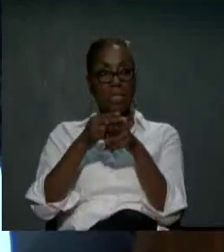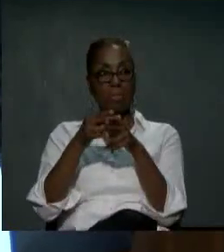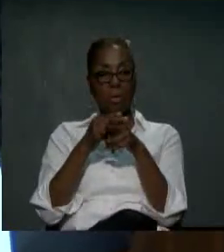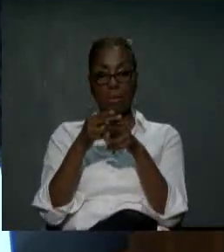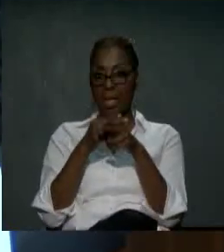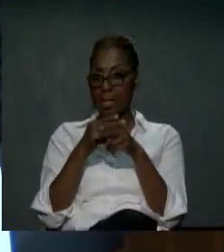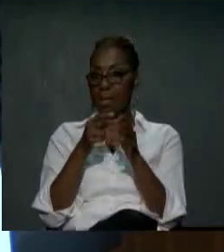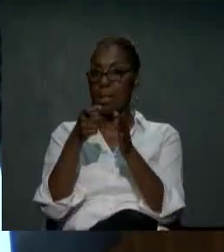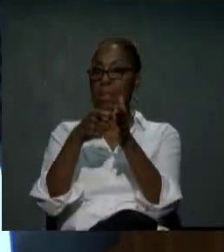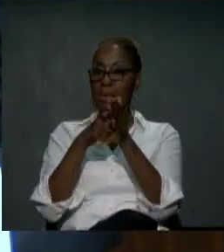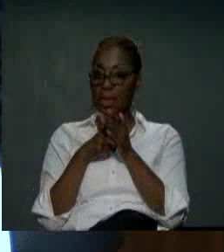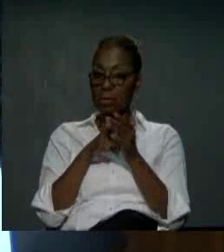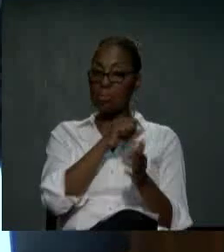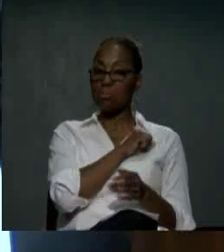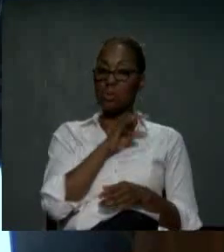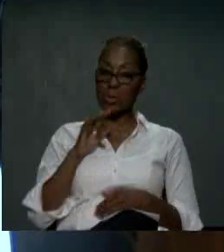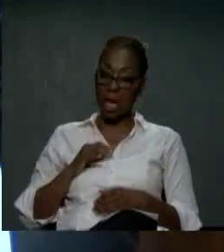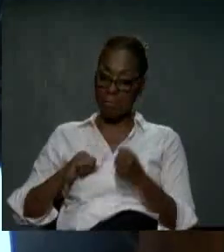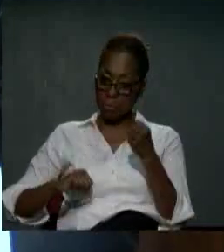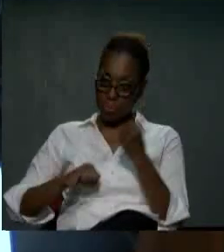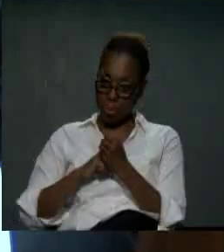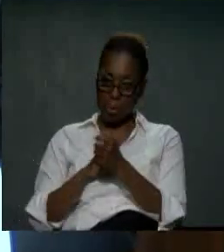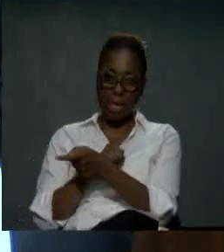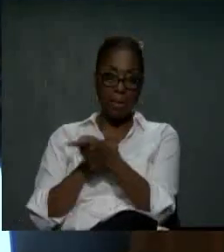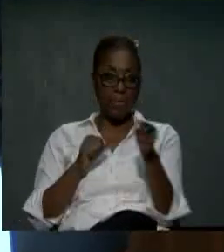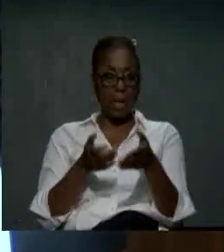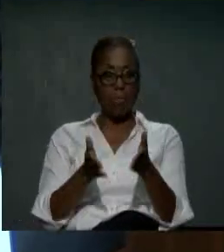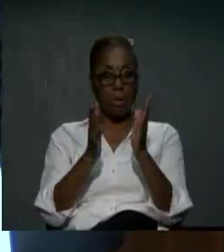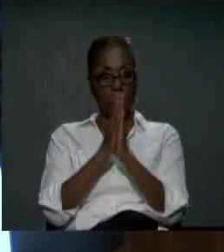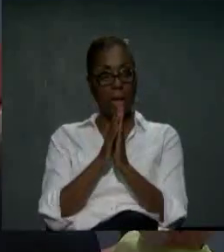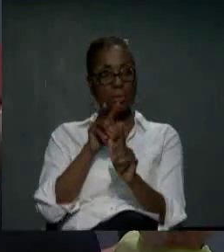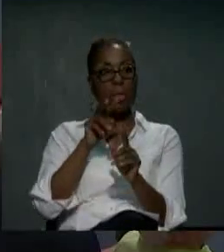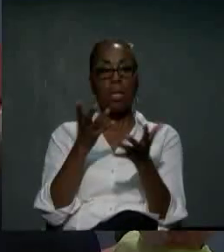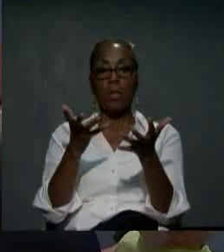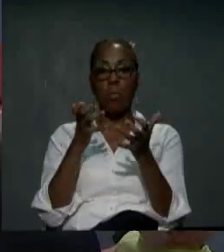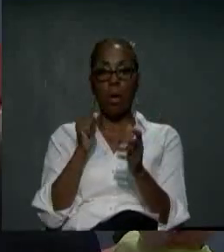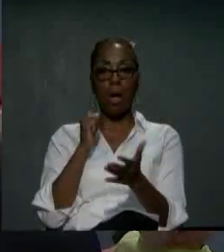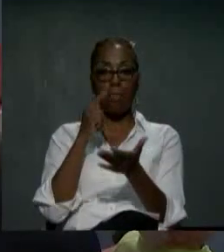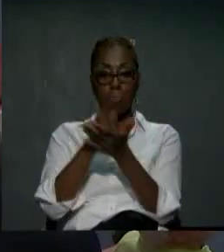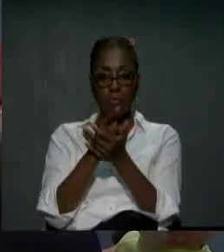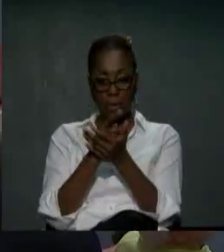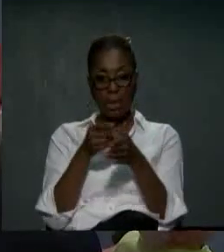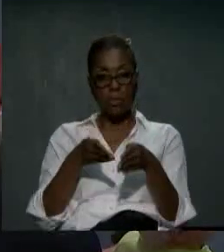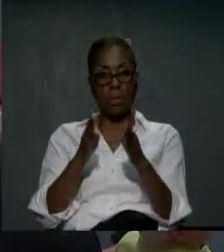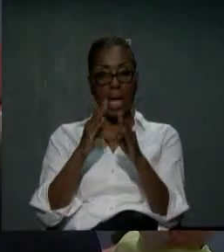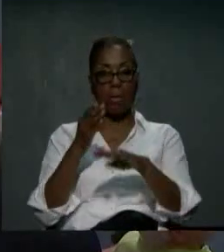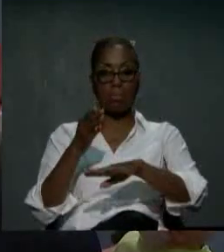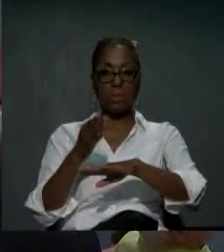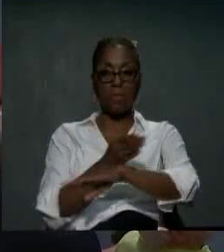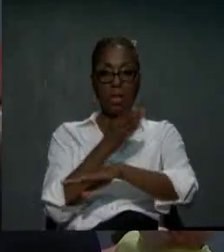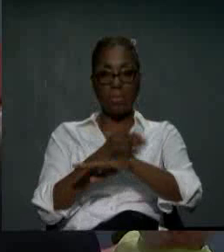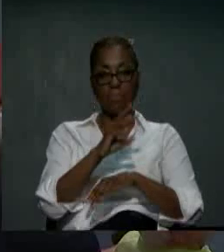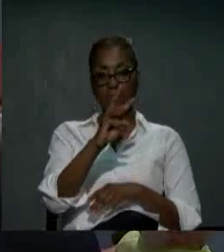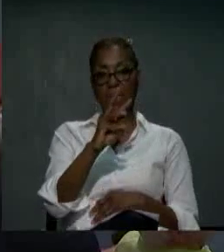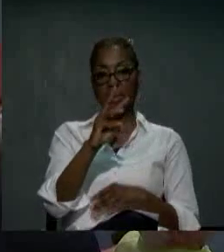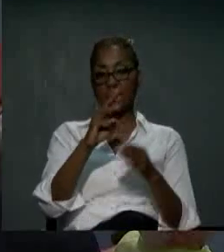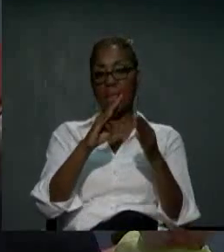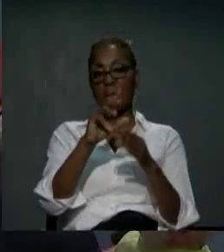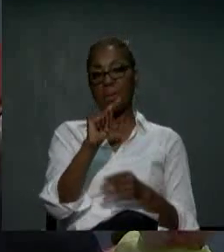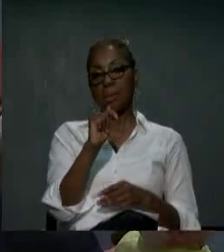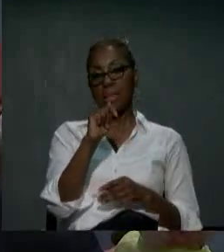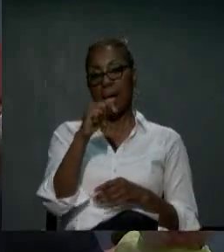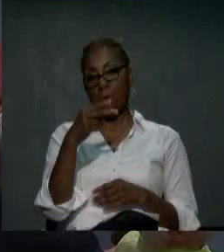conditions. Staff is supportive of the applicant's request. The applicant is seeking approval of the rezoning to allow the development of 6 townhouses with a density